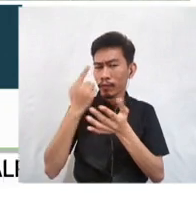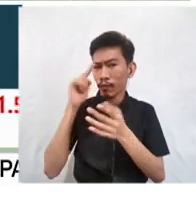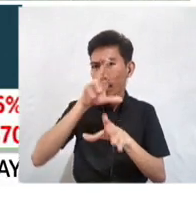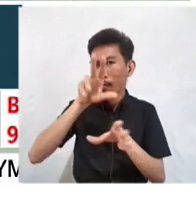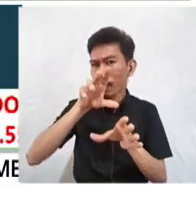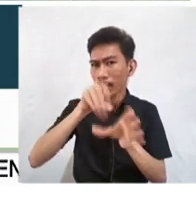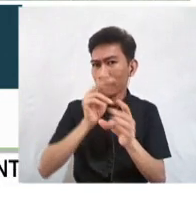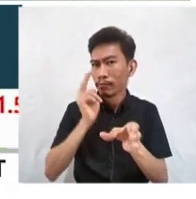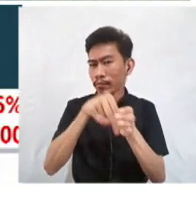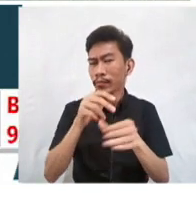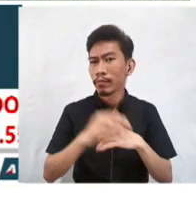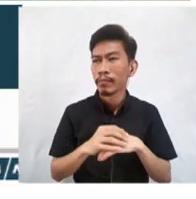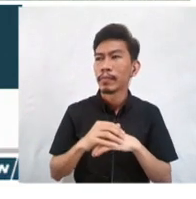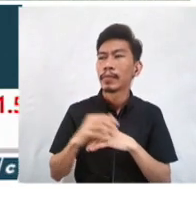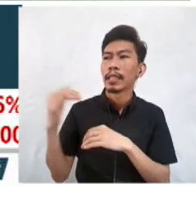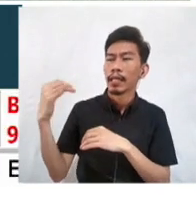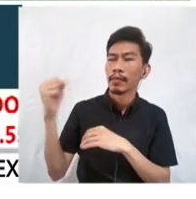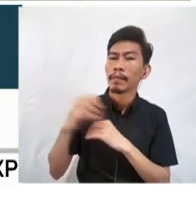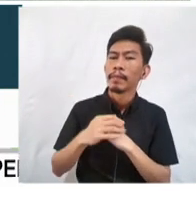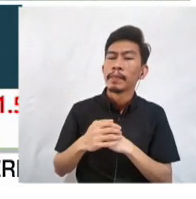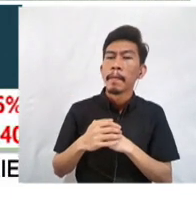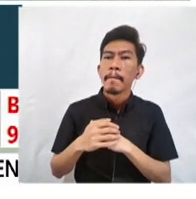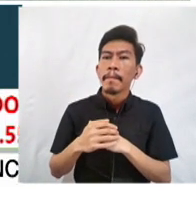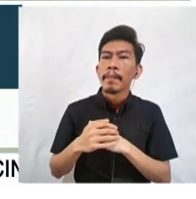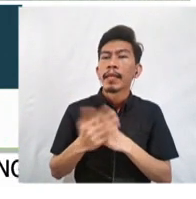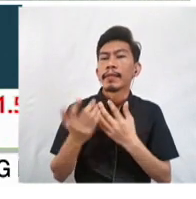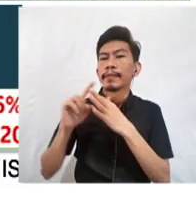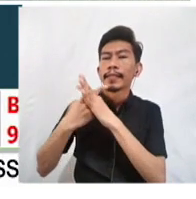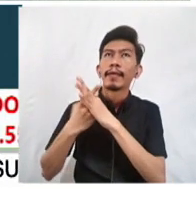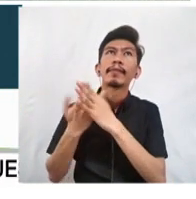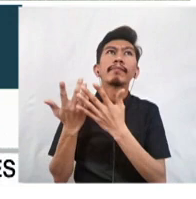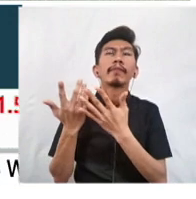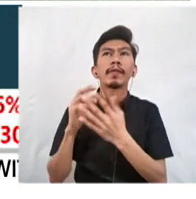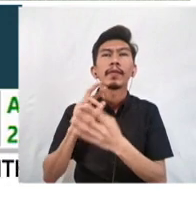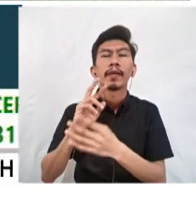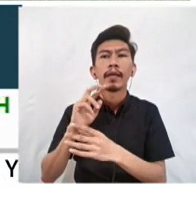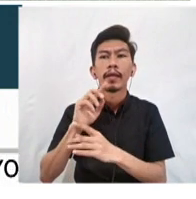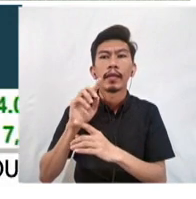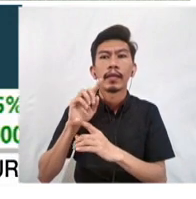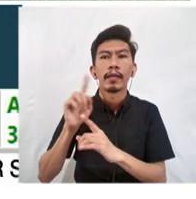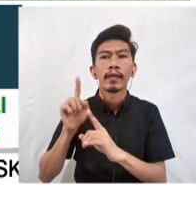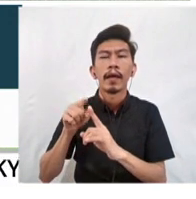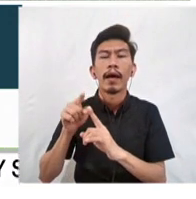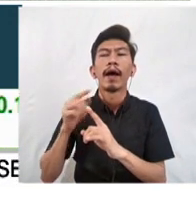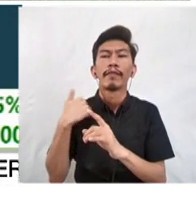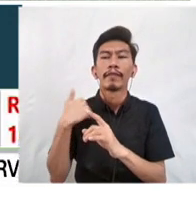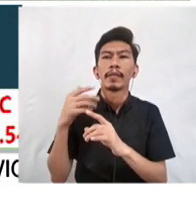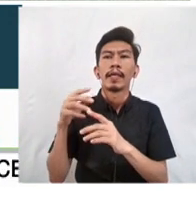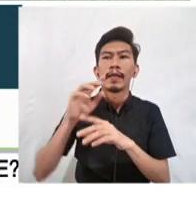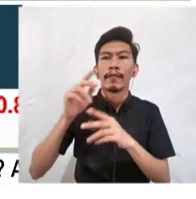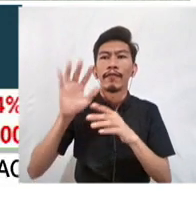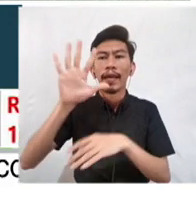What documents do they need to represent? The ceremony or the launching will be done in five areas, no, simultaneously.